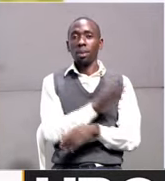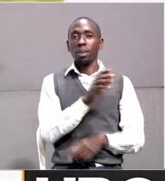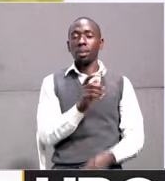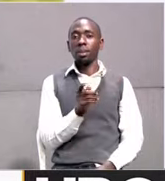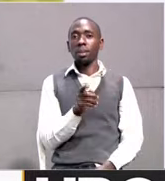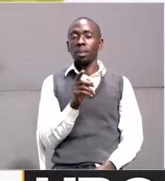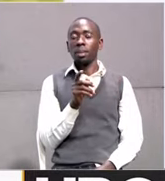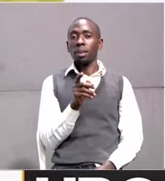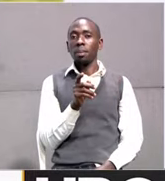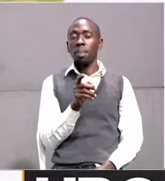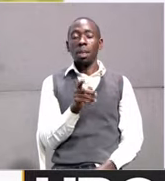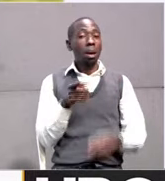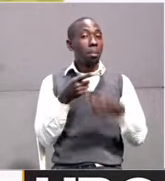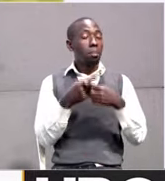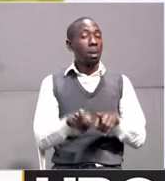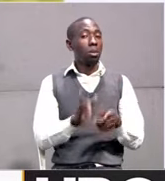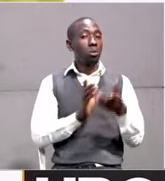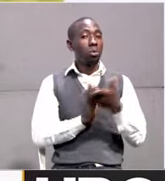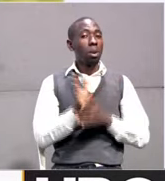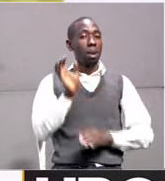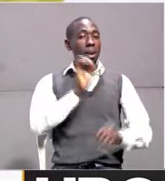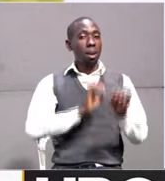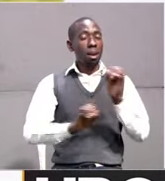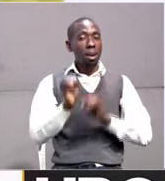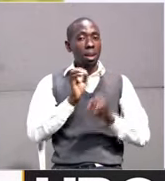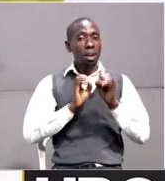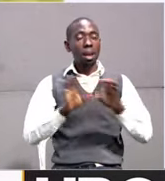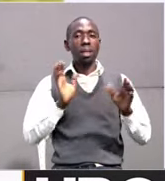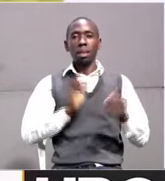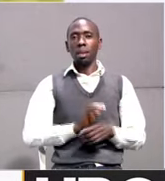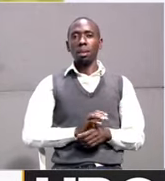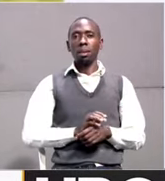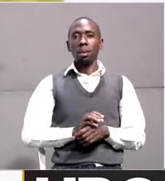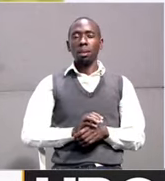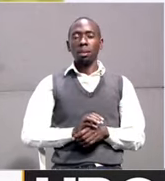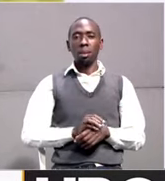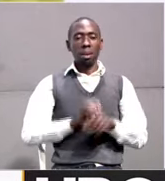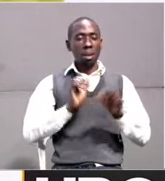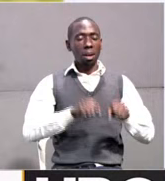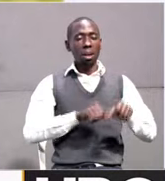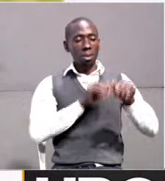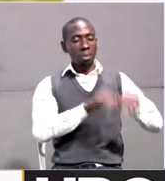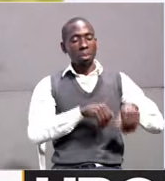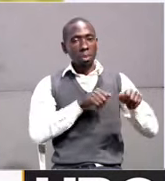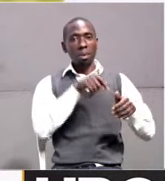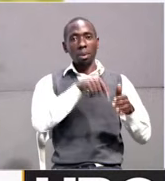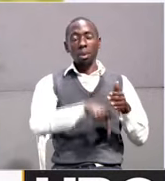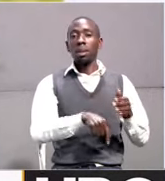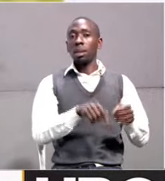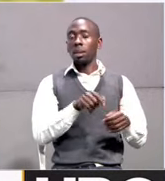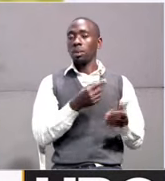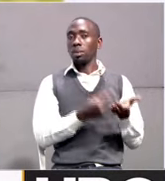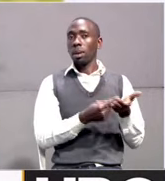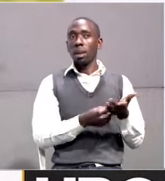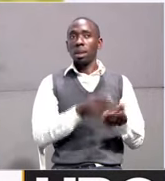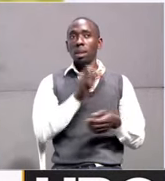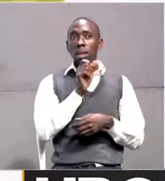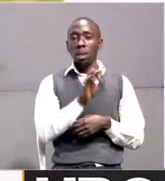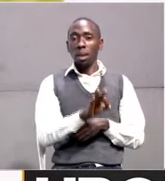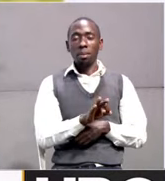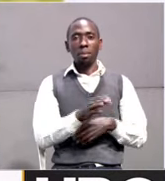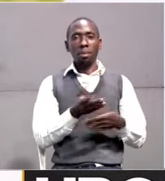There was nothing, in fact, that would not have grown here if it liked if it liked